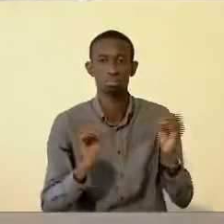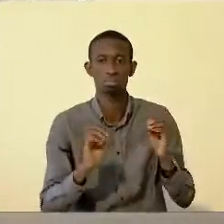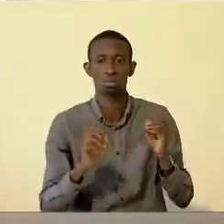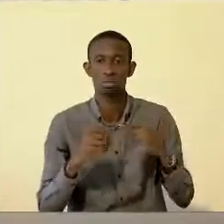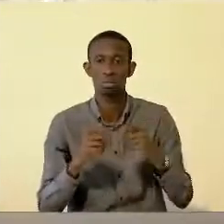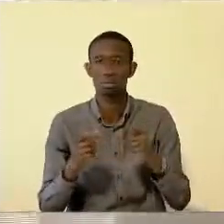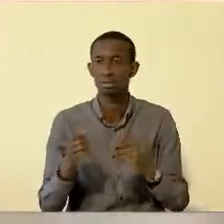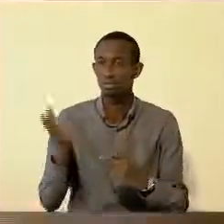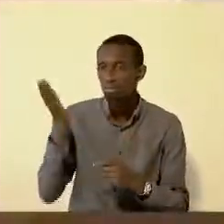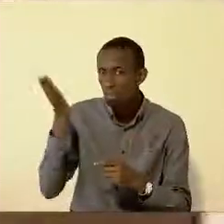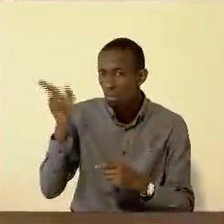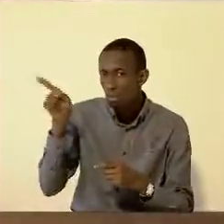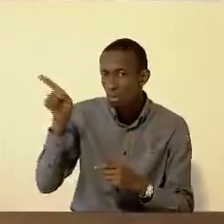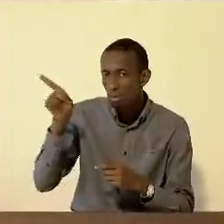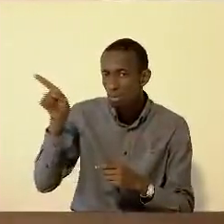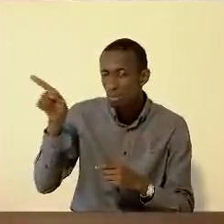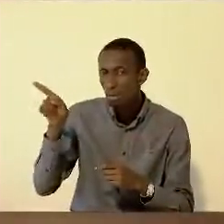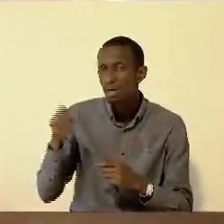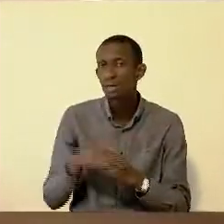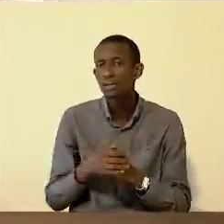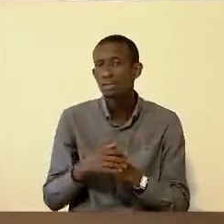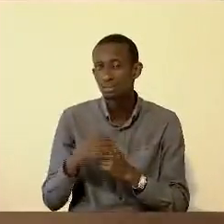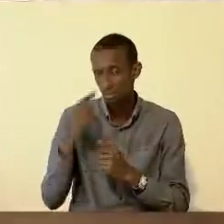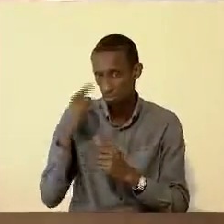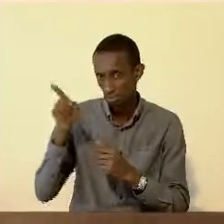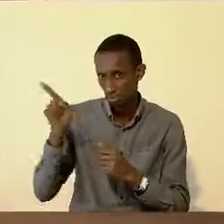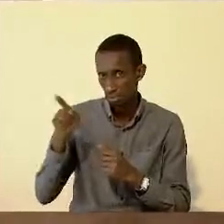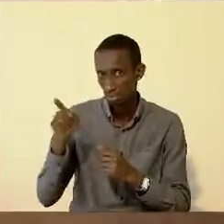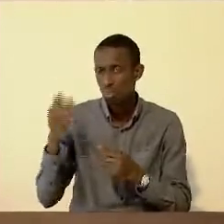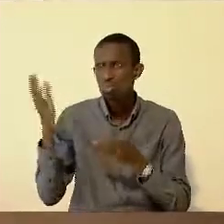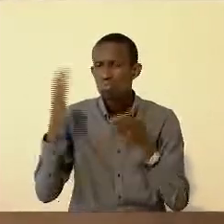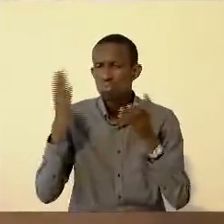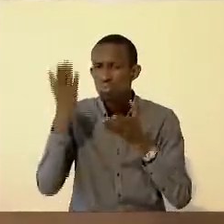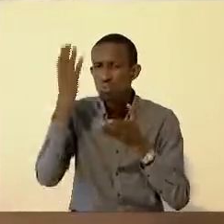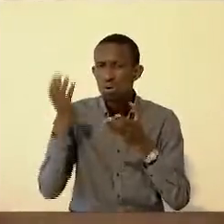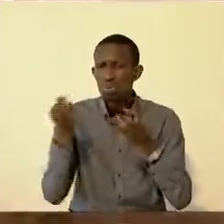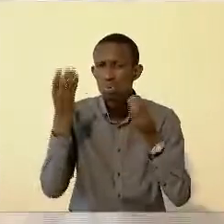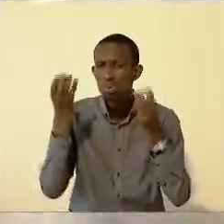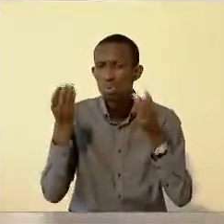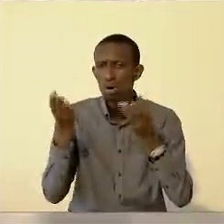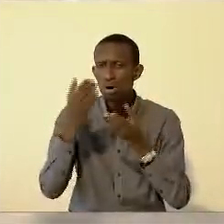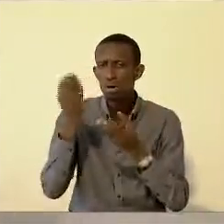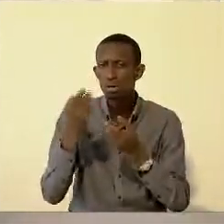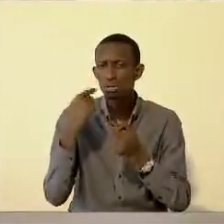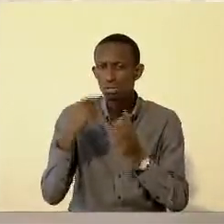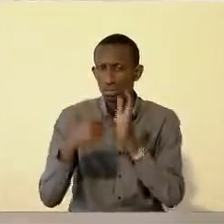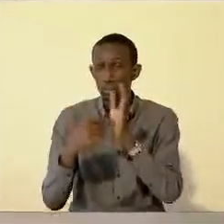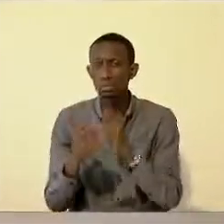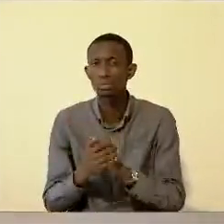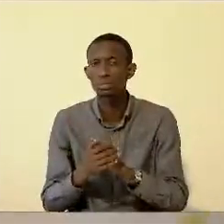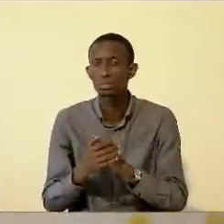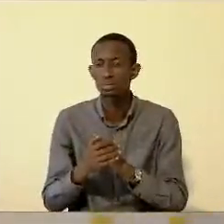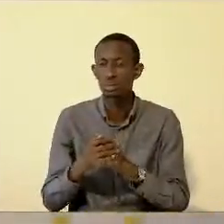very slow. But with calcium, you can see the air bubbles coming up. Showing what? Showing